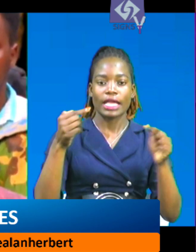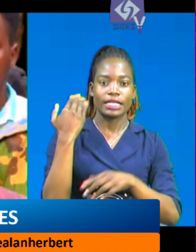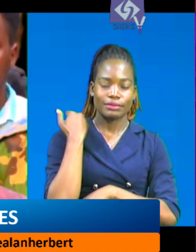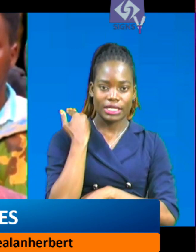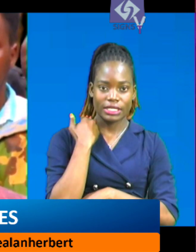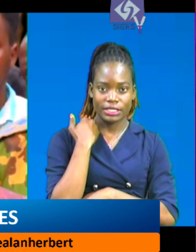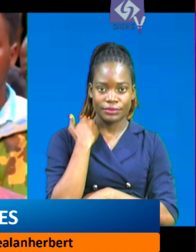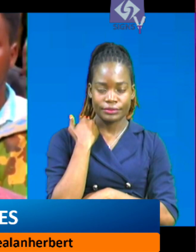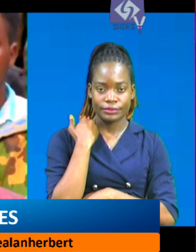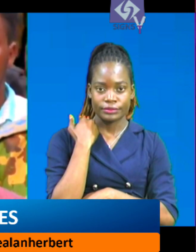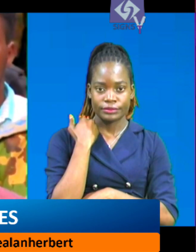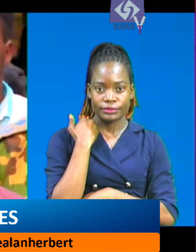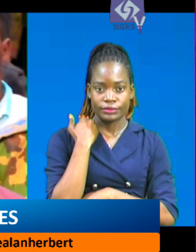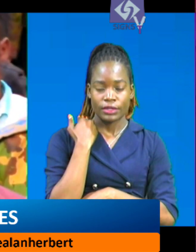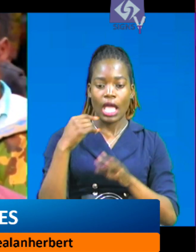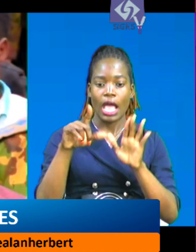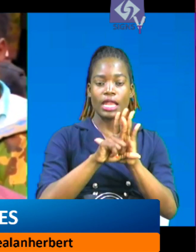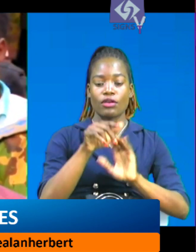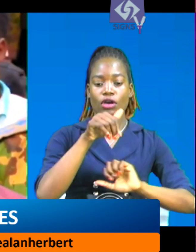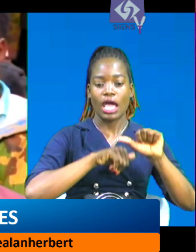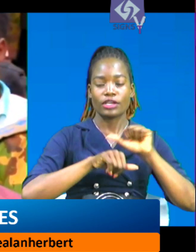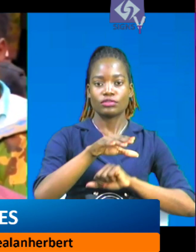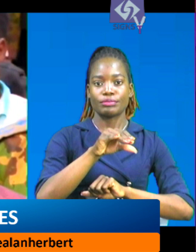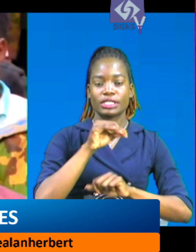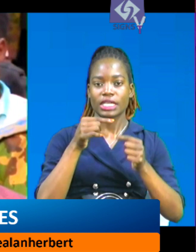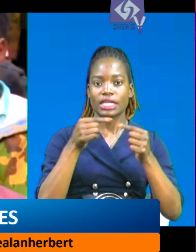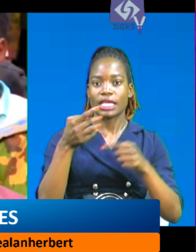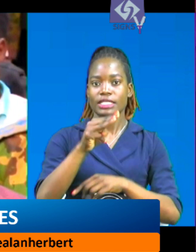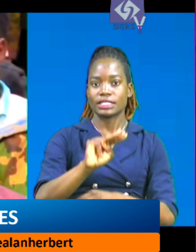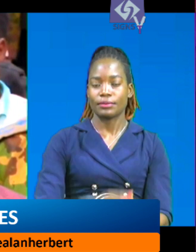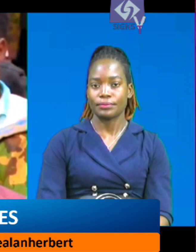banditry, legal action will be taken against them.